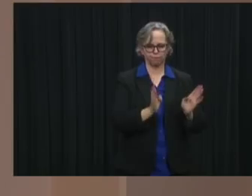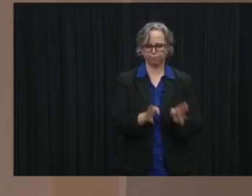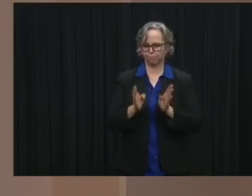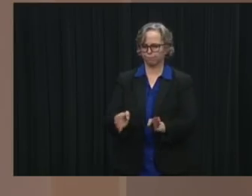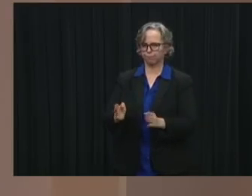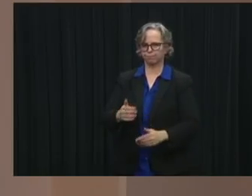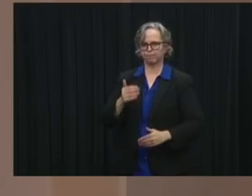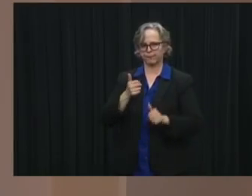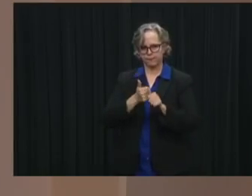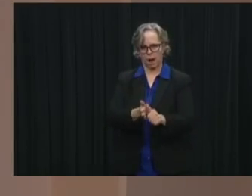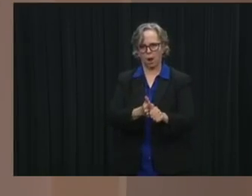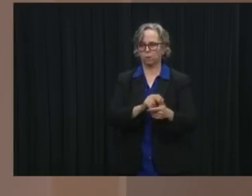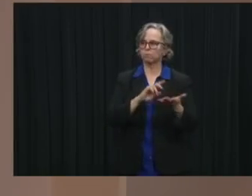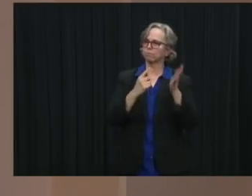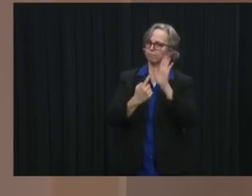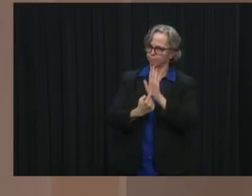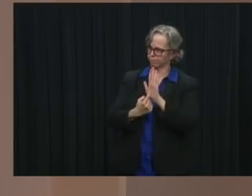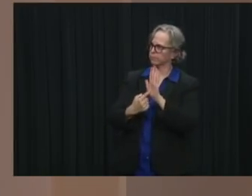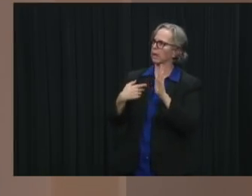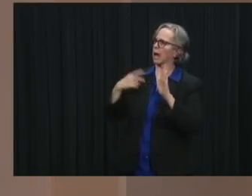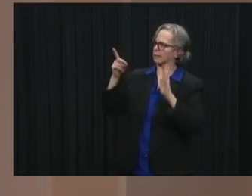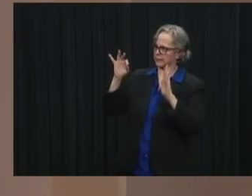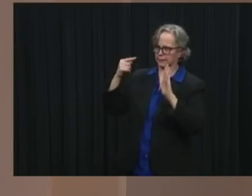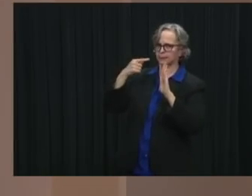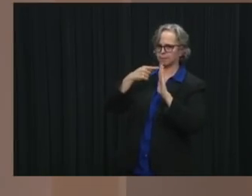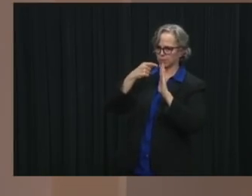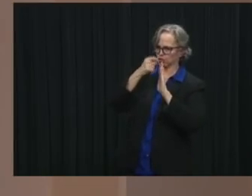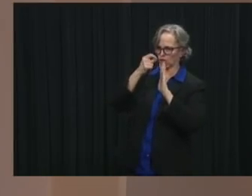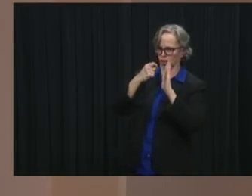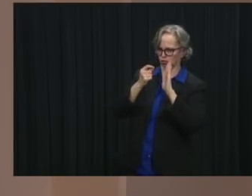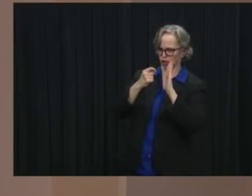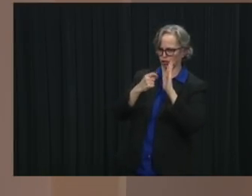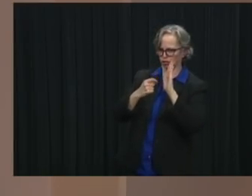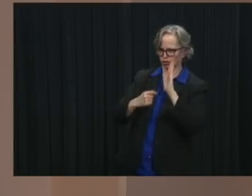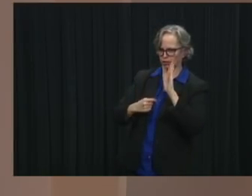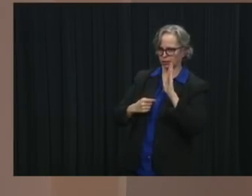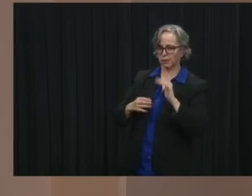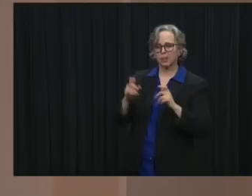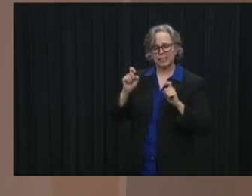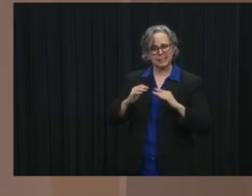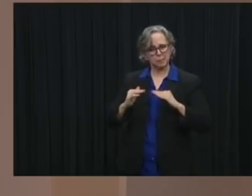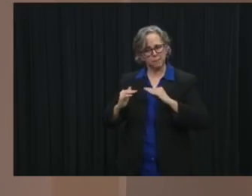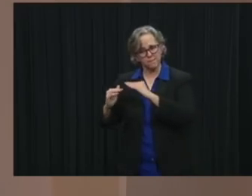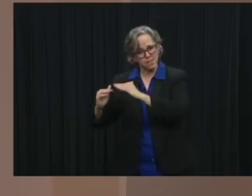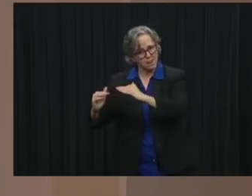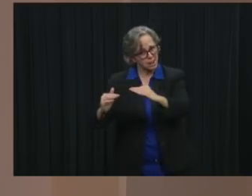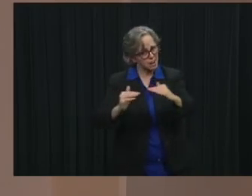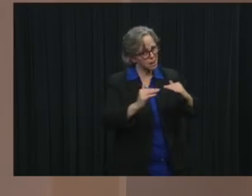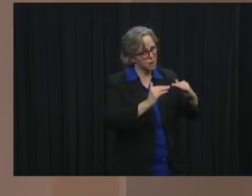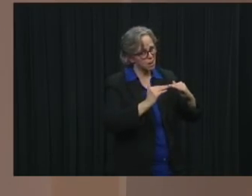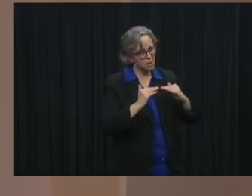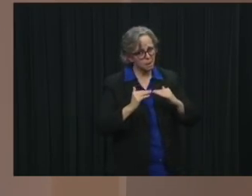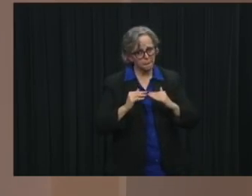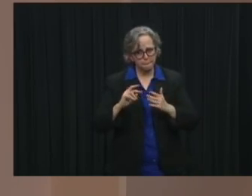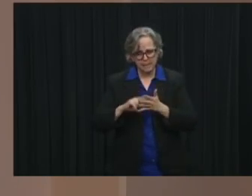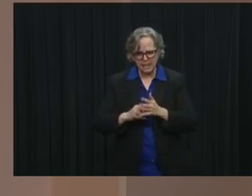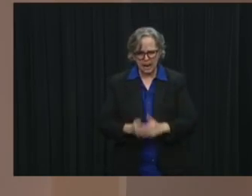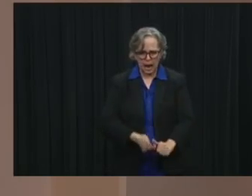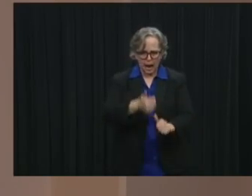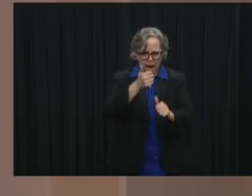because we will, through this process, need to be fair. In fair, we need to hold everybody accountable to be fair, and